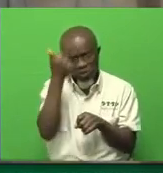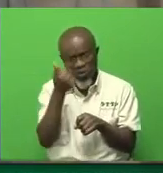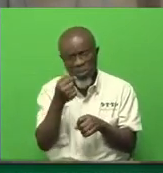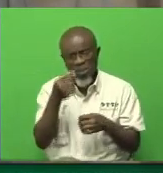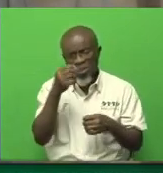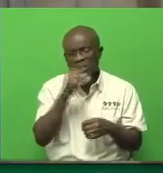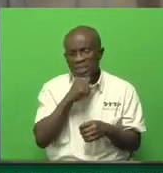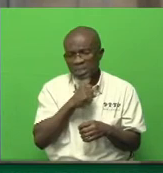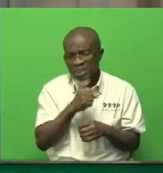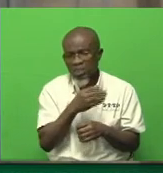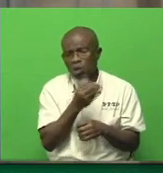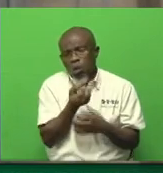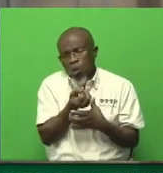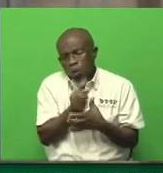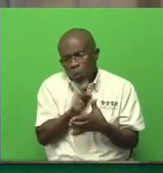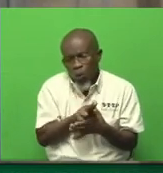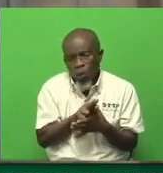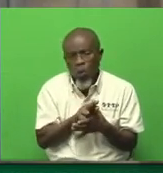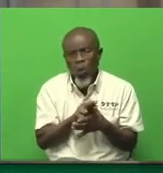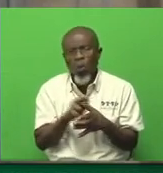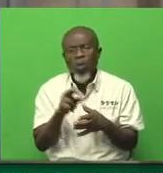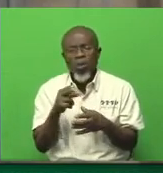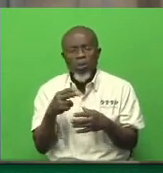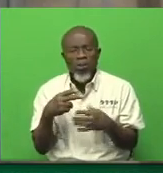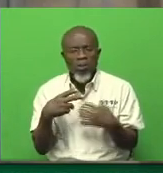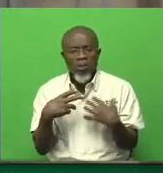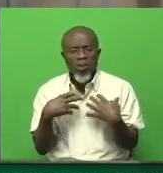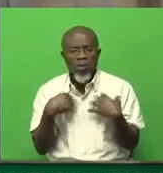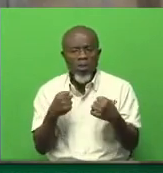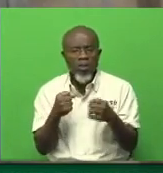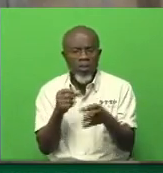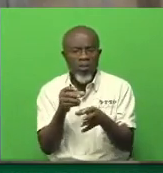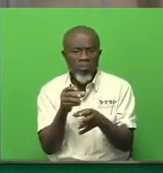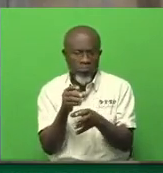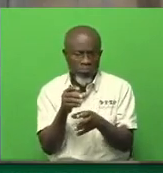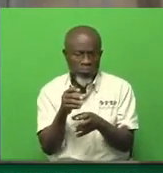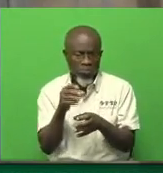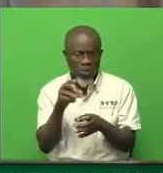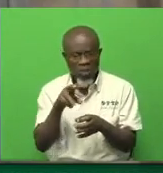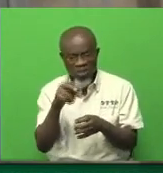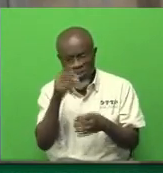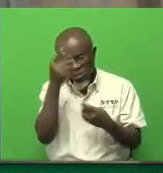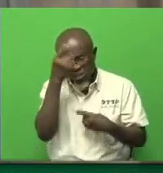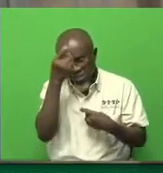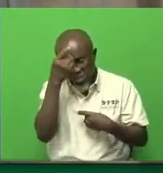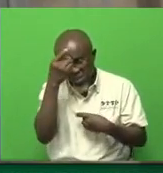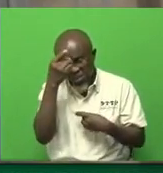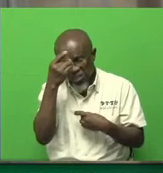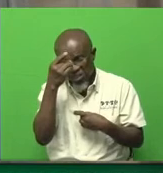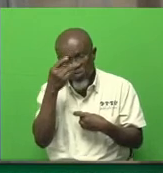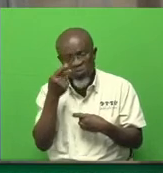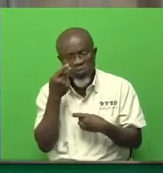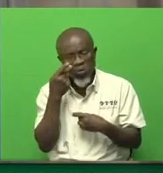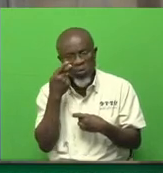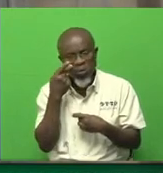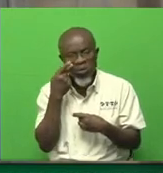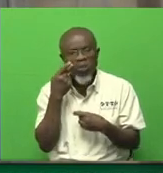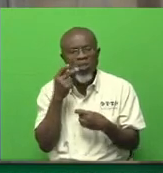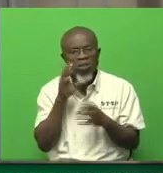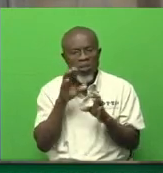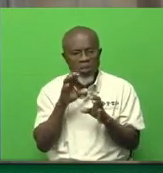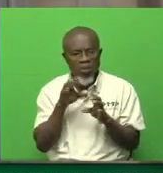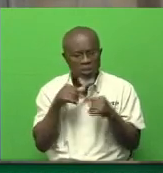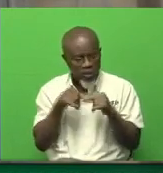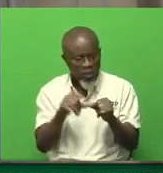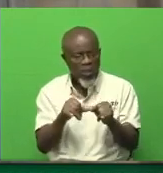the best advice is to stay up to date with your booster shot during last mid-year review Minister dial